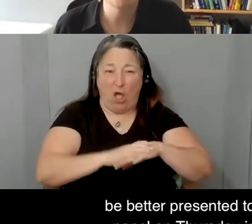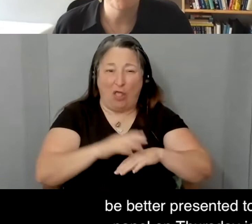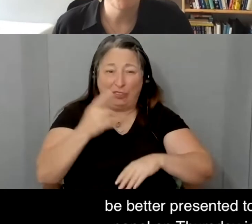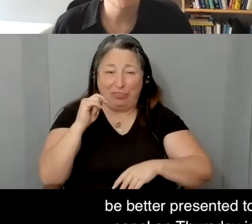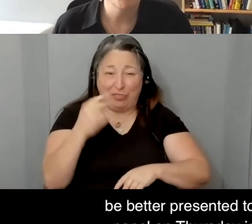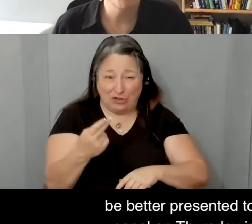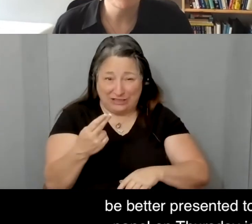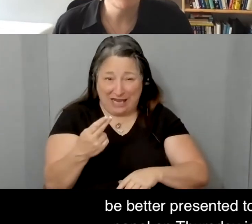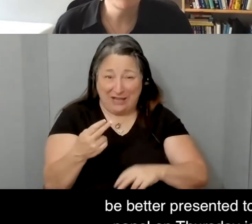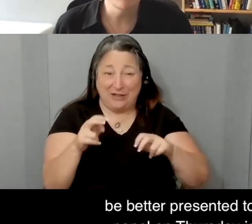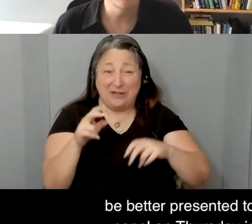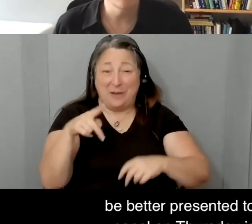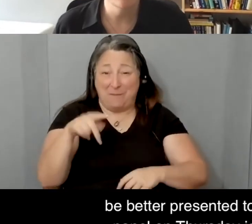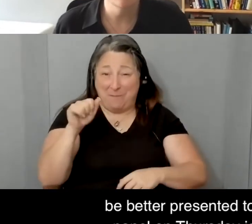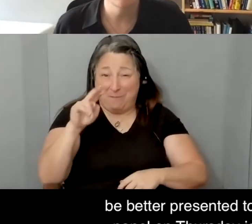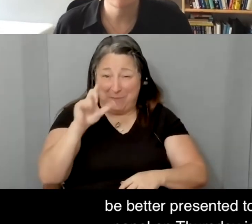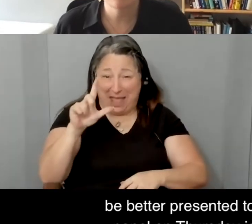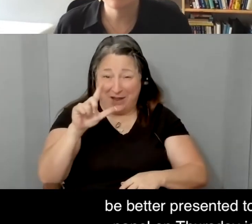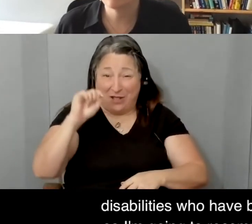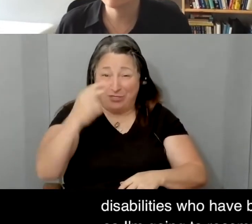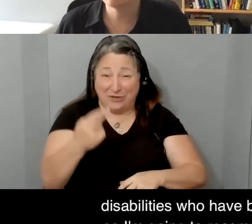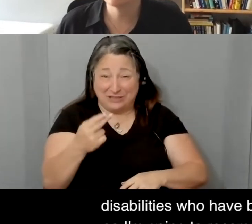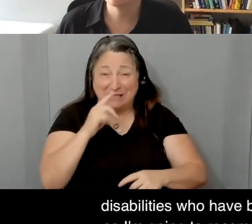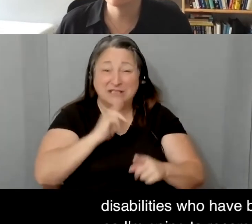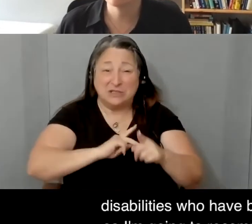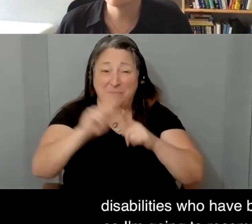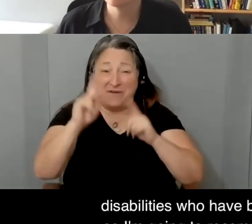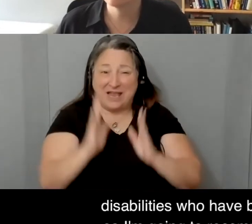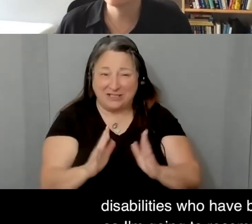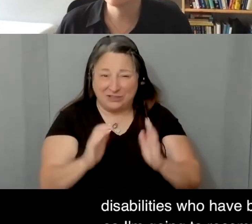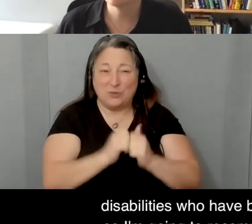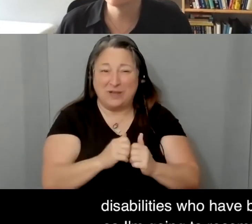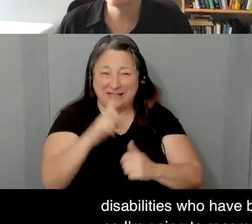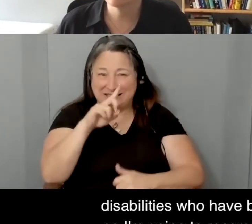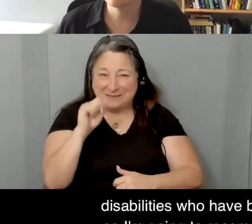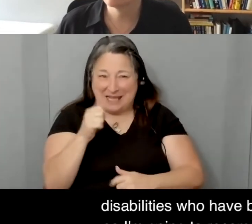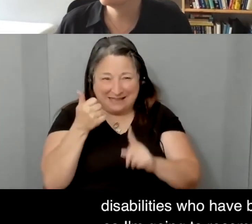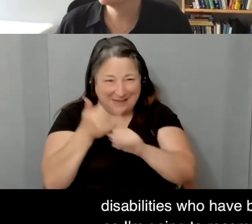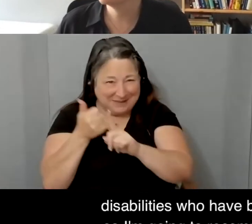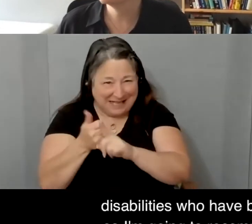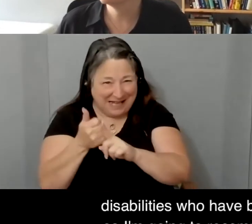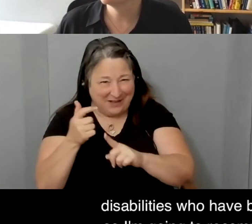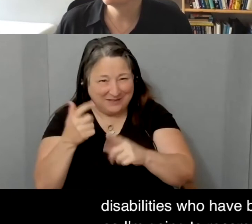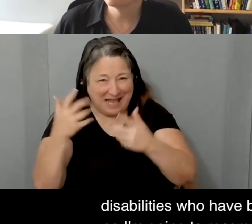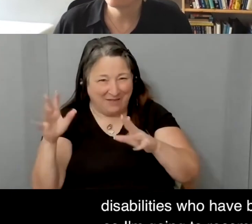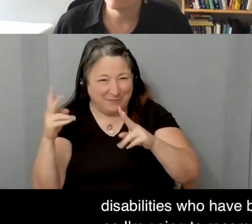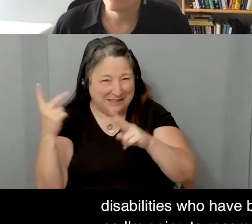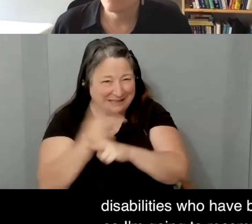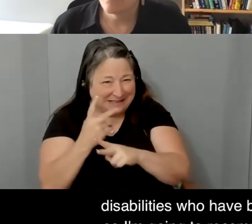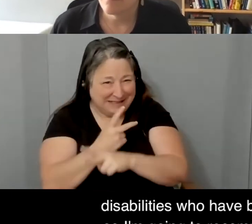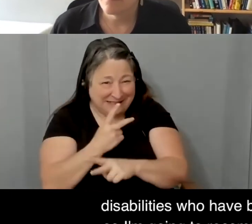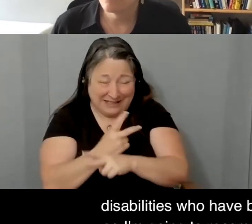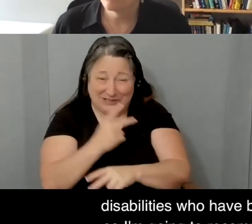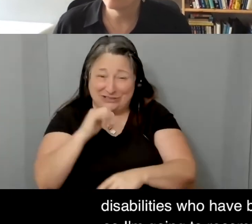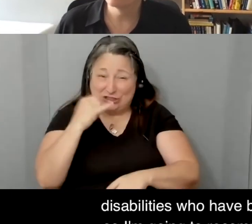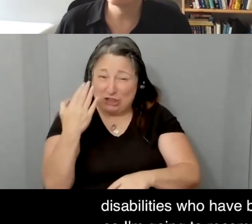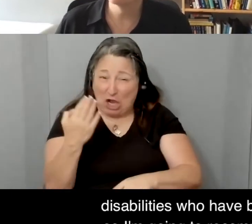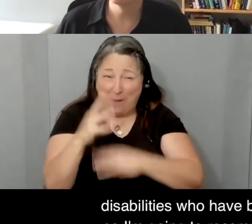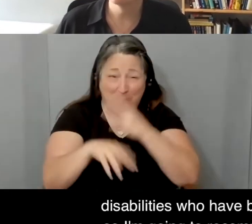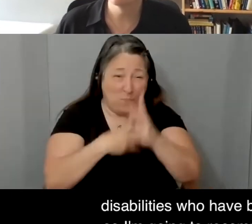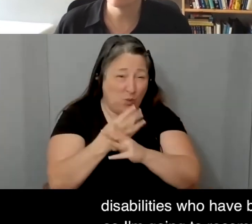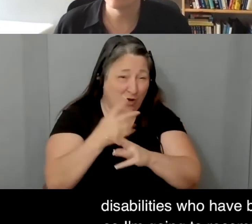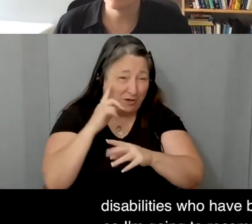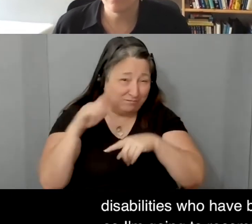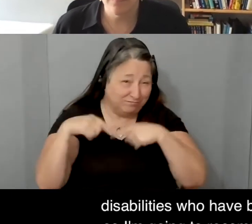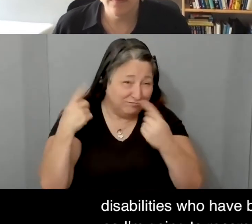is actually professionals with disabilities who have been navigating these worlds. So I'm going to